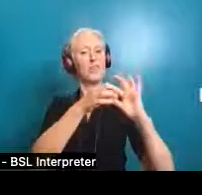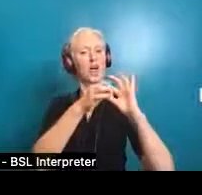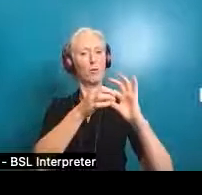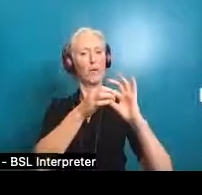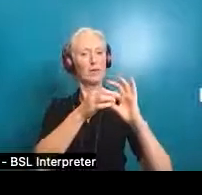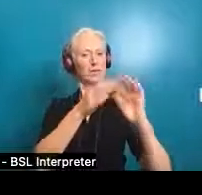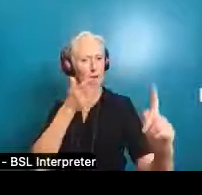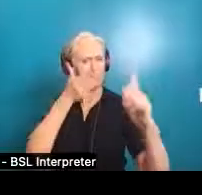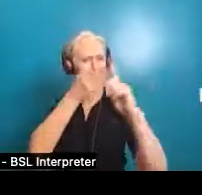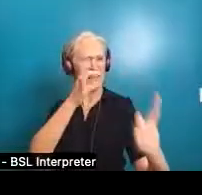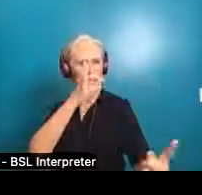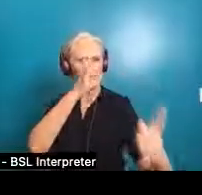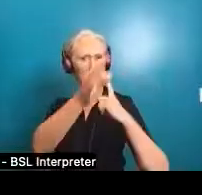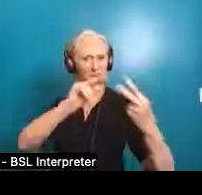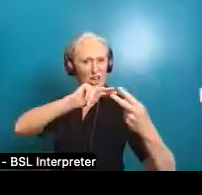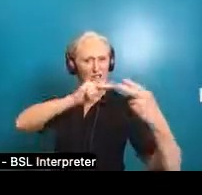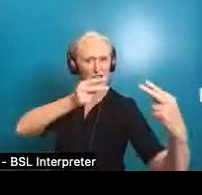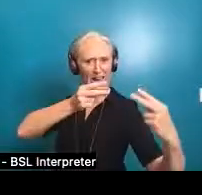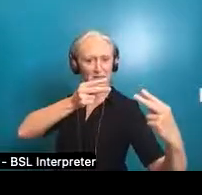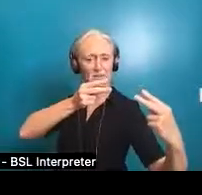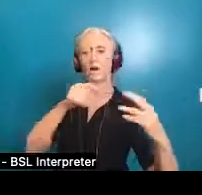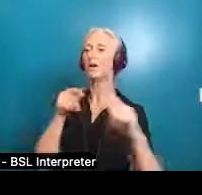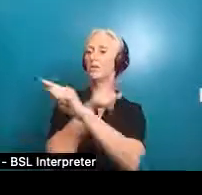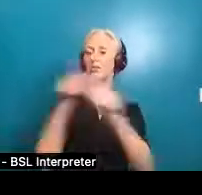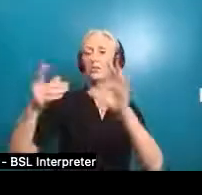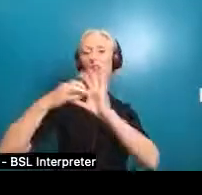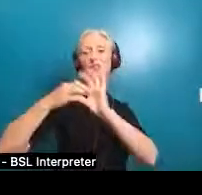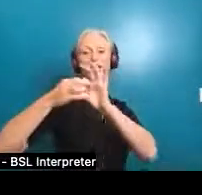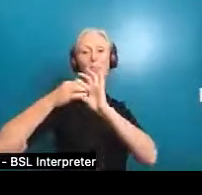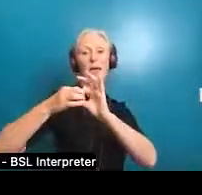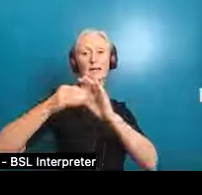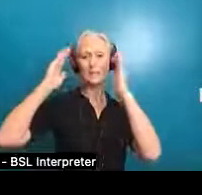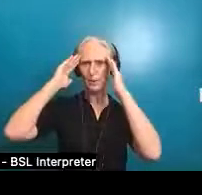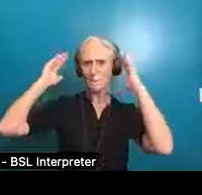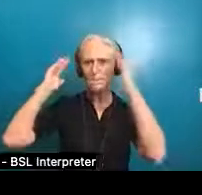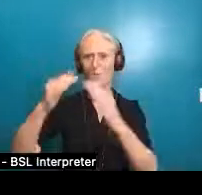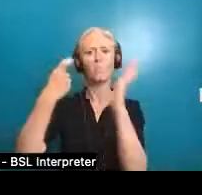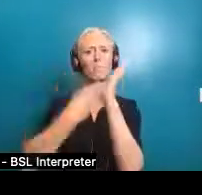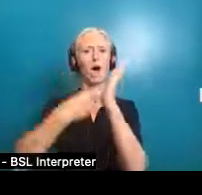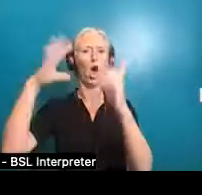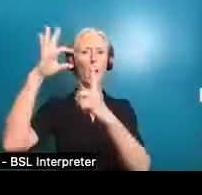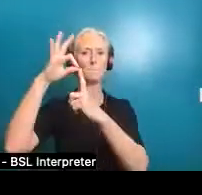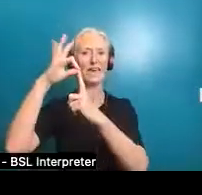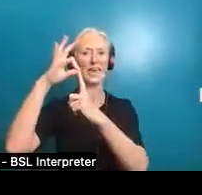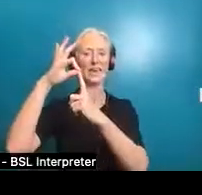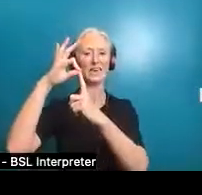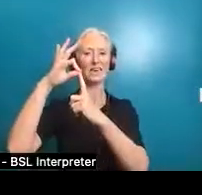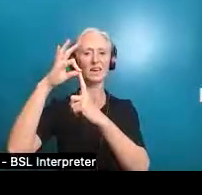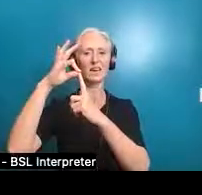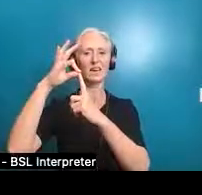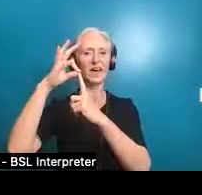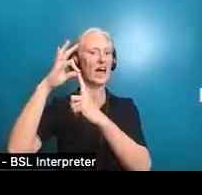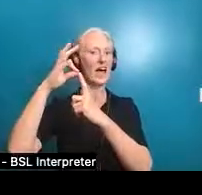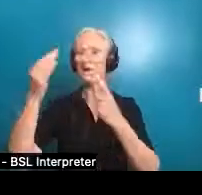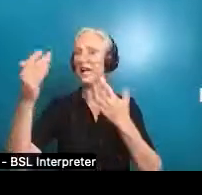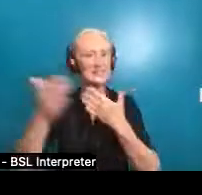genes, and those that are more focused on retinitis pigmentosa, irregardless of the gene that